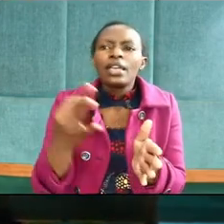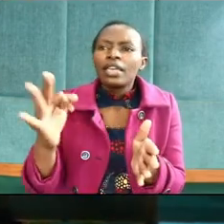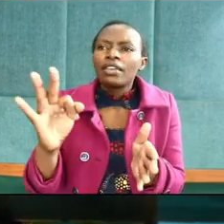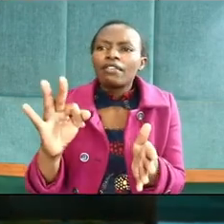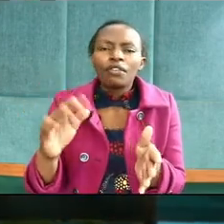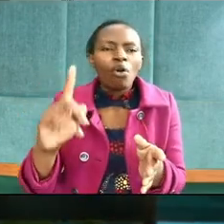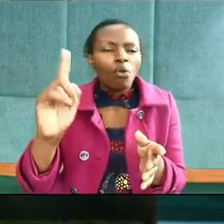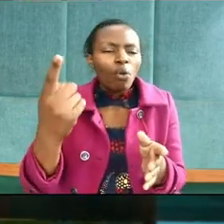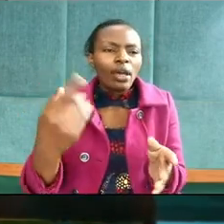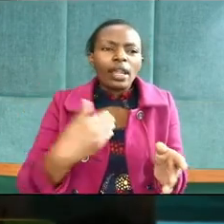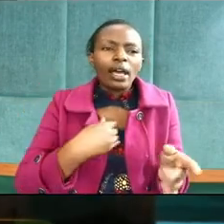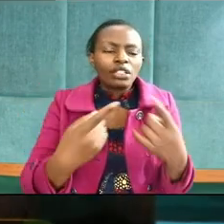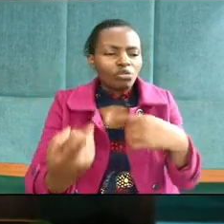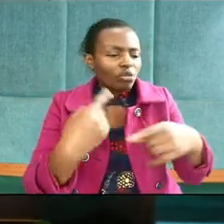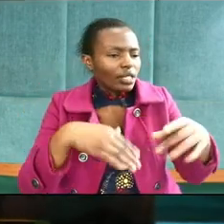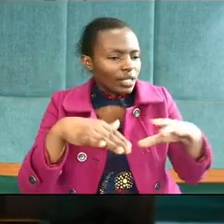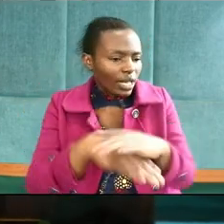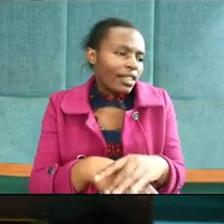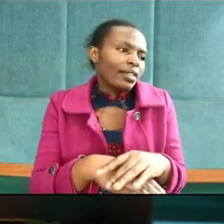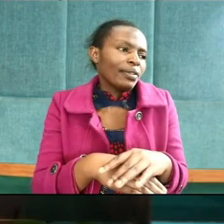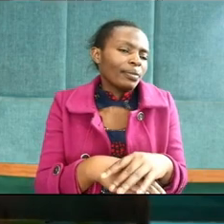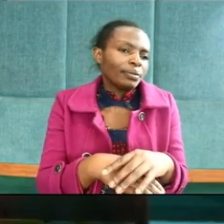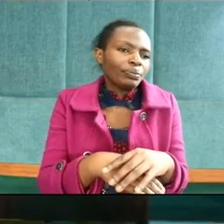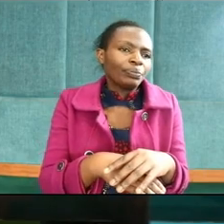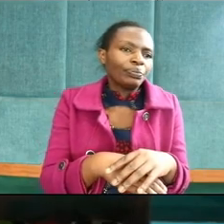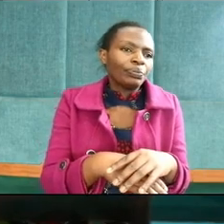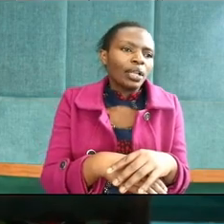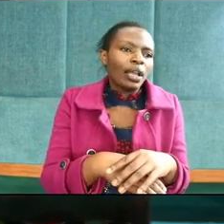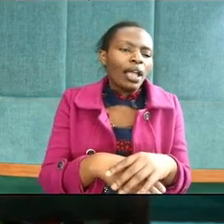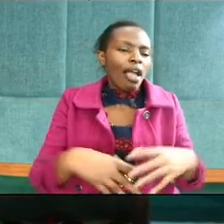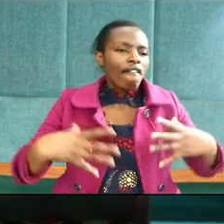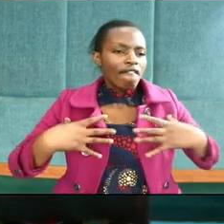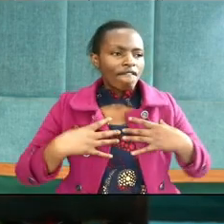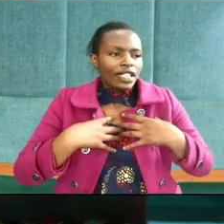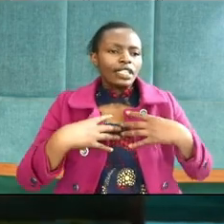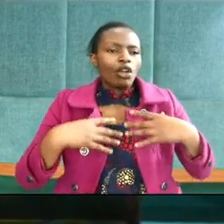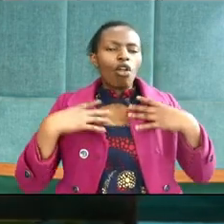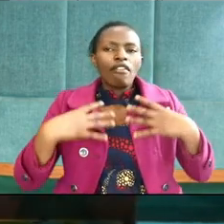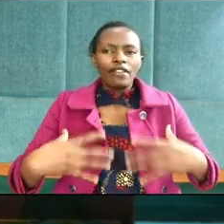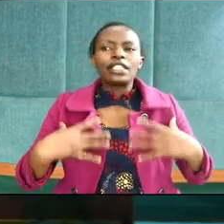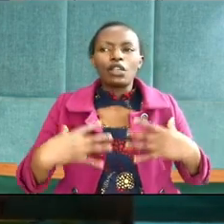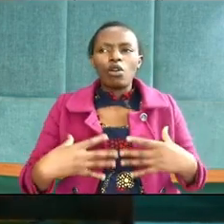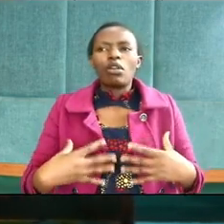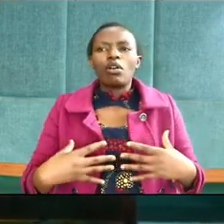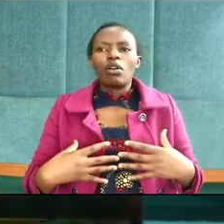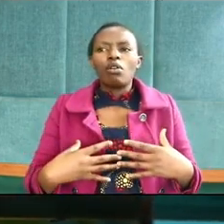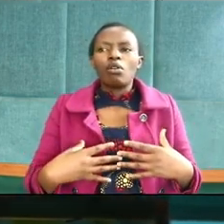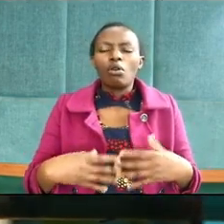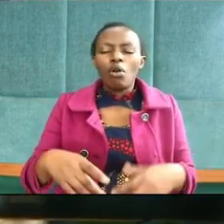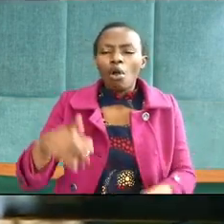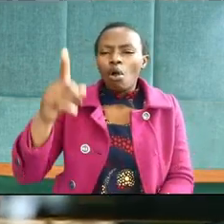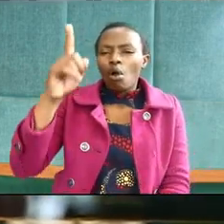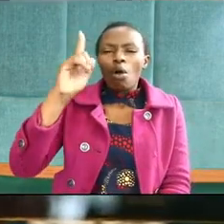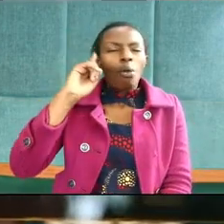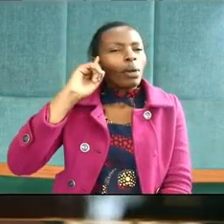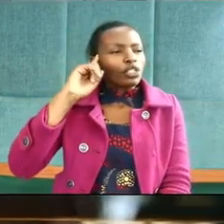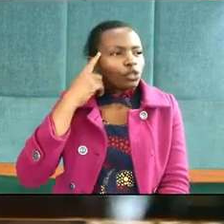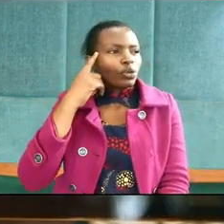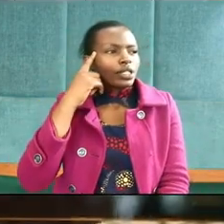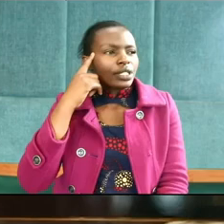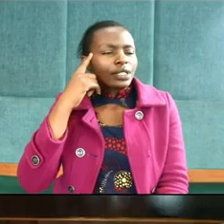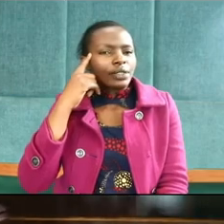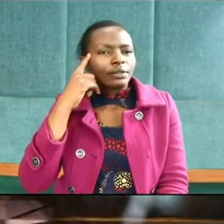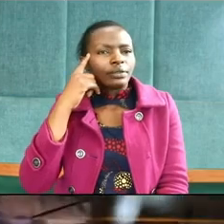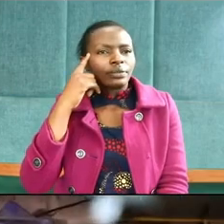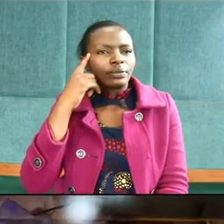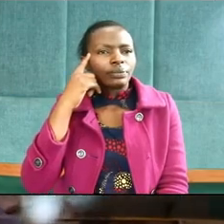enter into them. Number one, physical maturity. A person must be physically